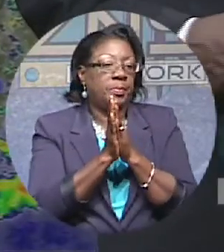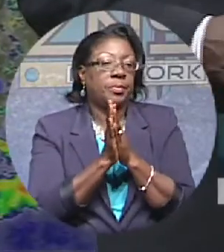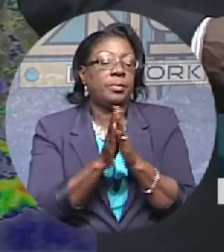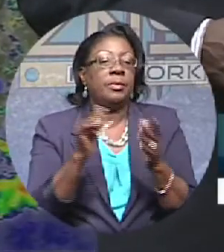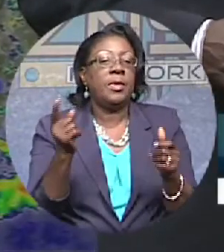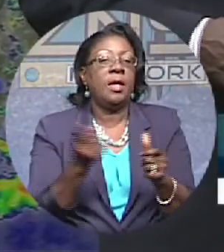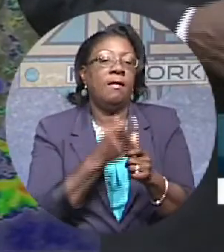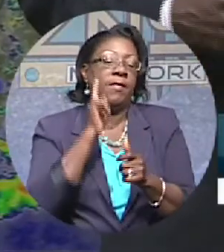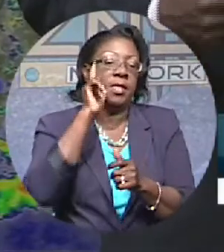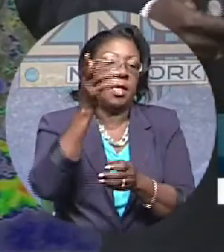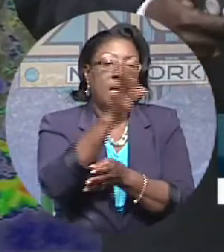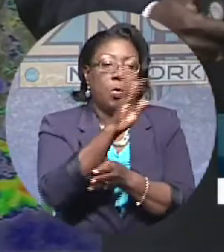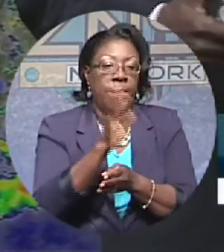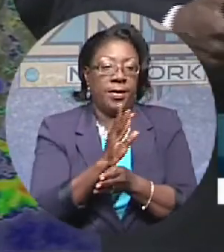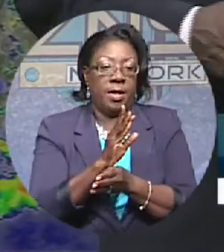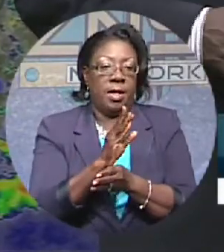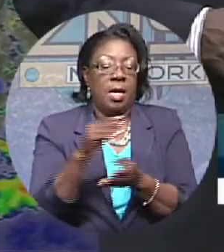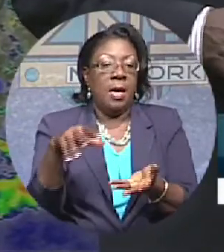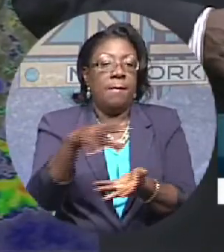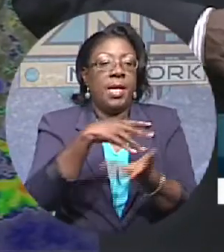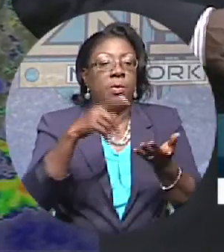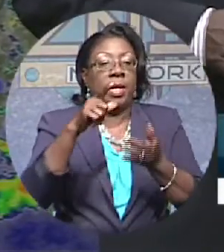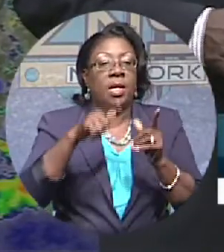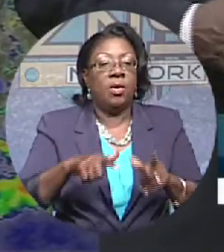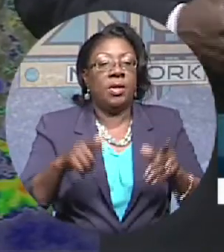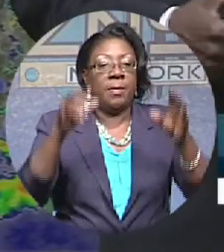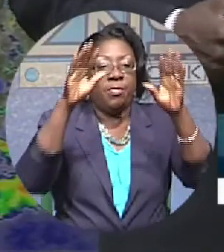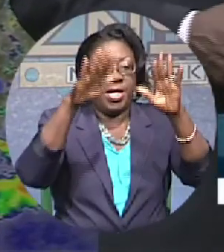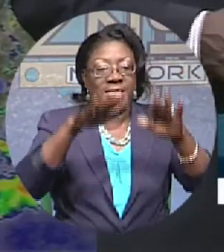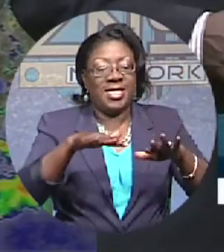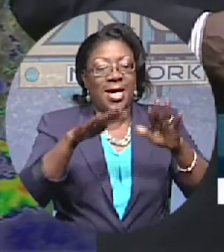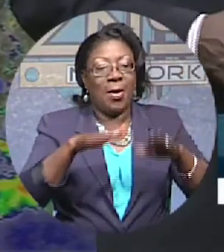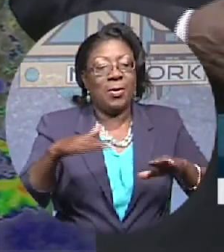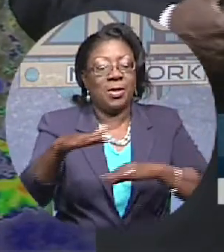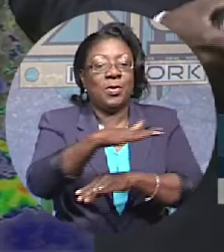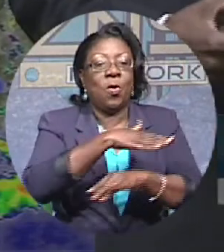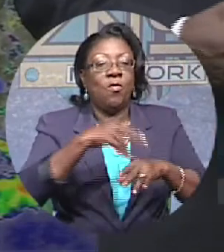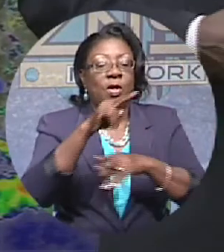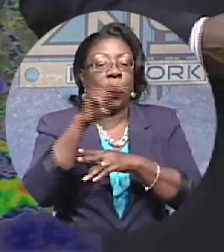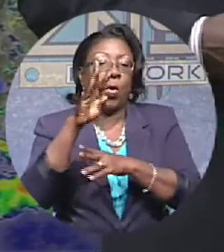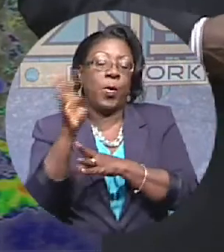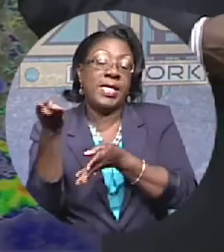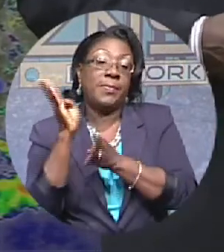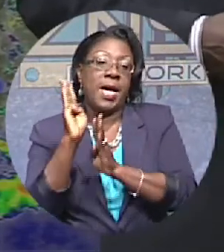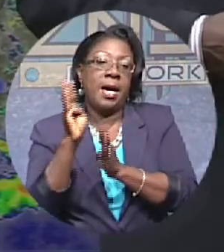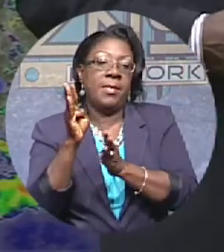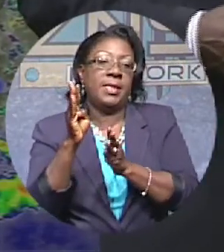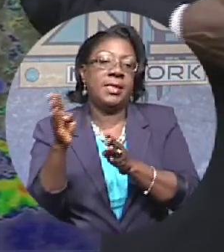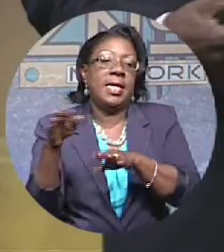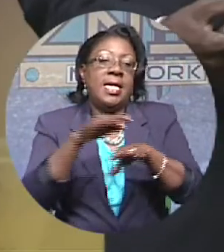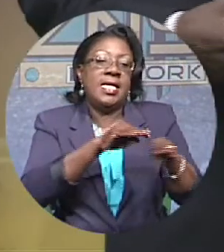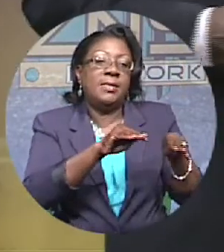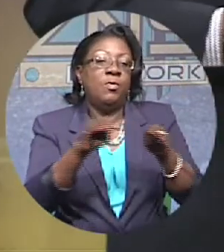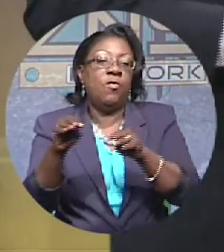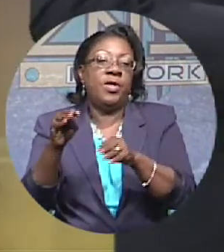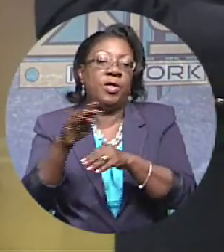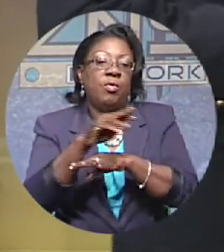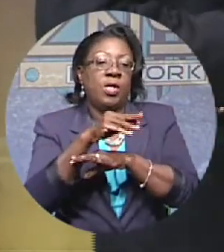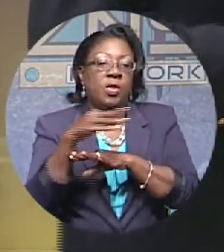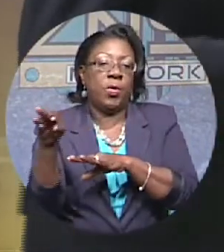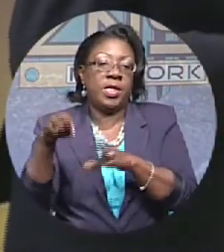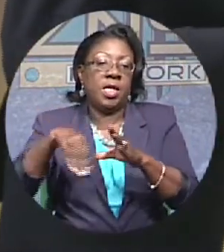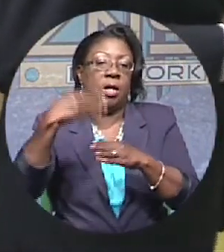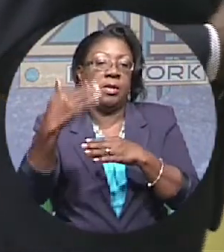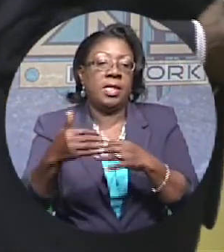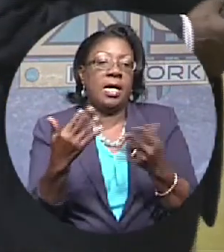In our first look at whether that mid-level low-ridge dump showers over parts of the northwest Bahamas is slowly pulling away towards the west, but outside of our studios